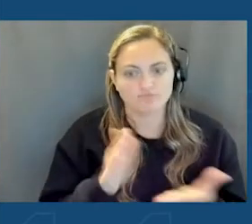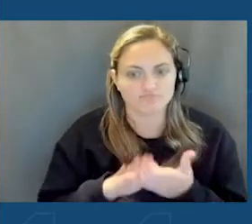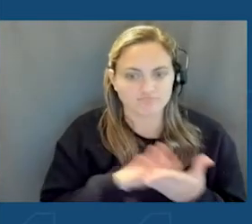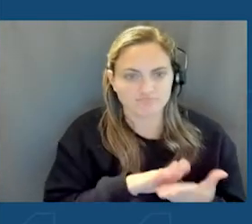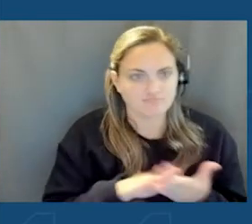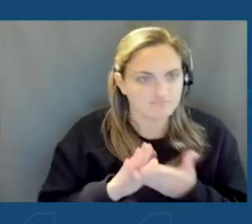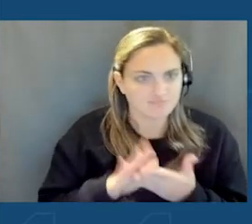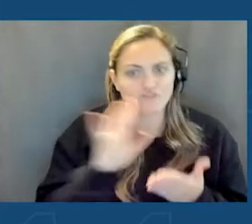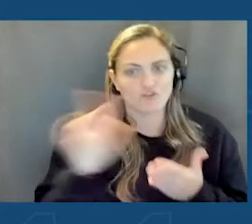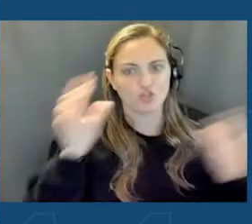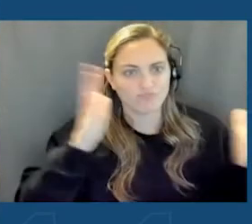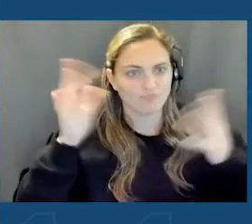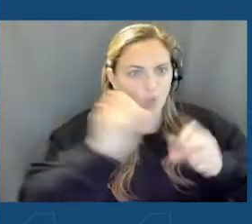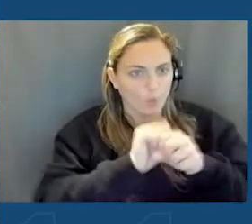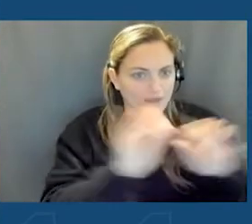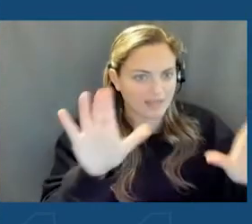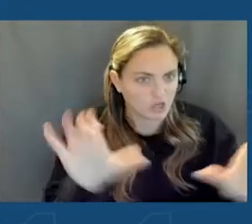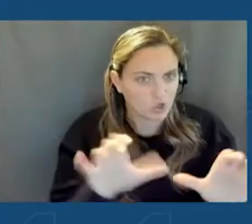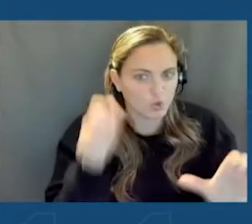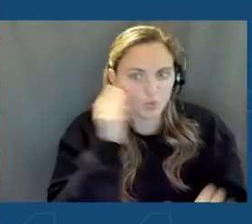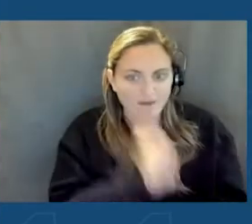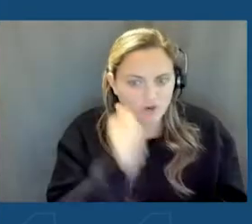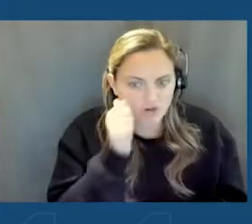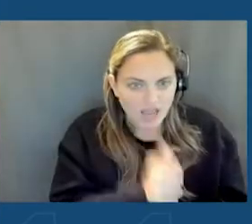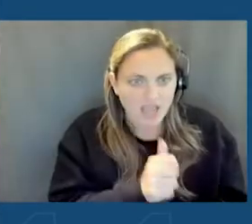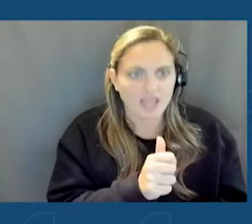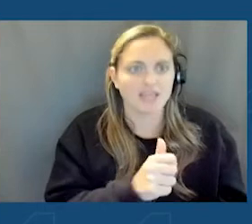do, day in, day out.